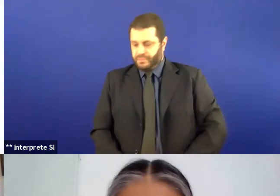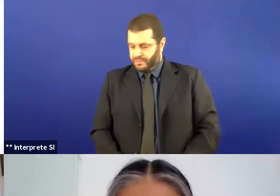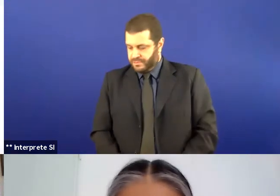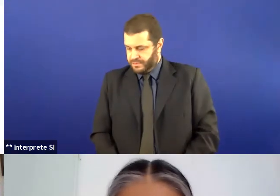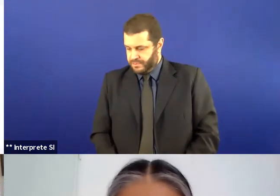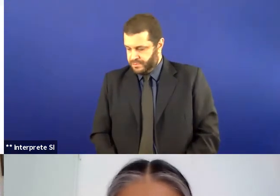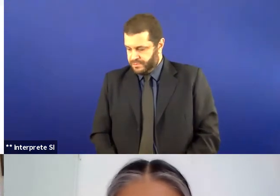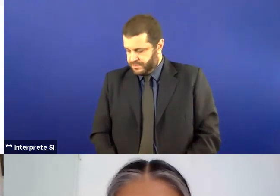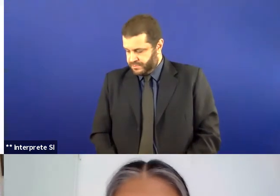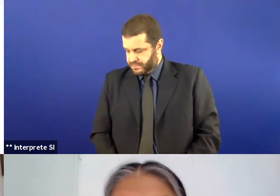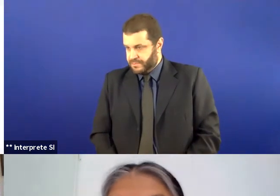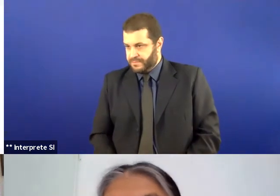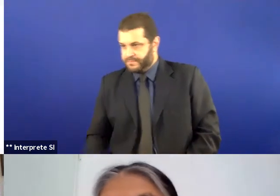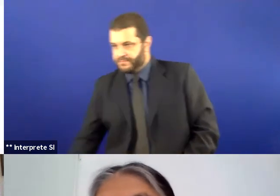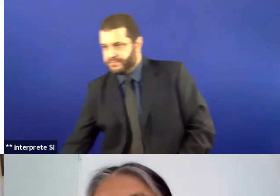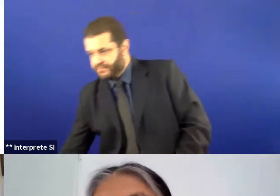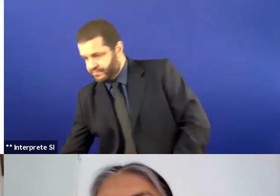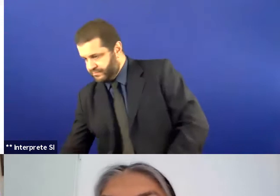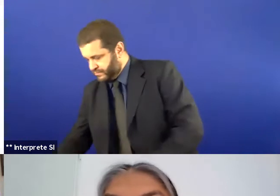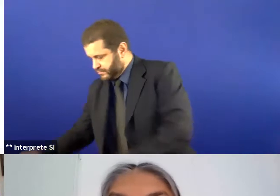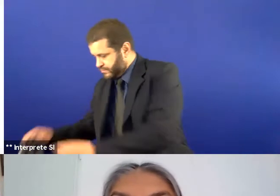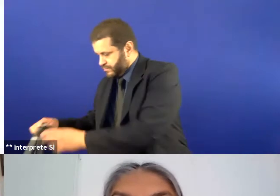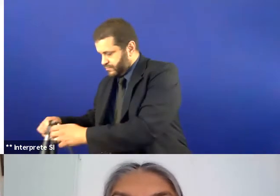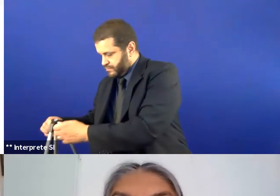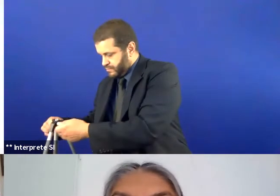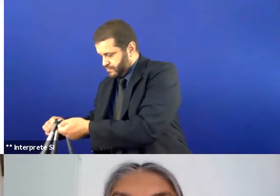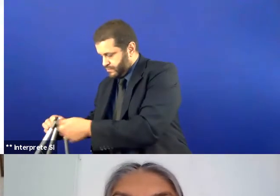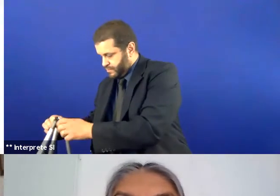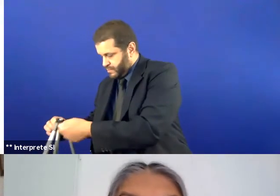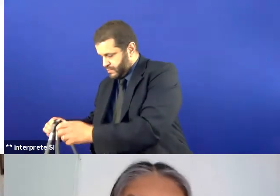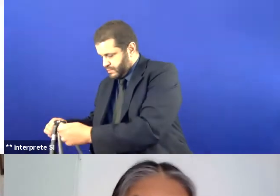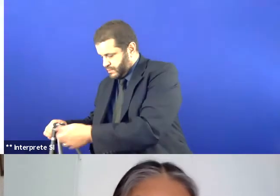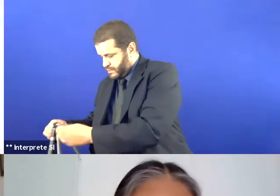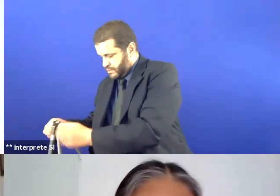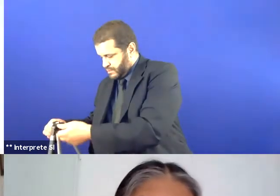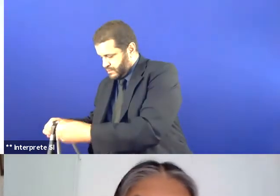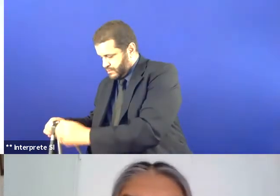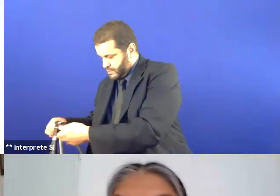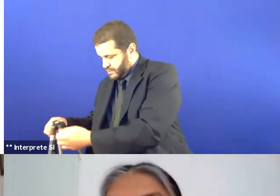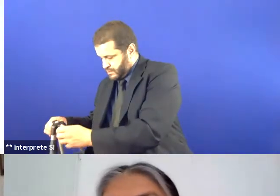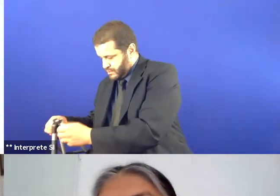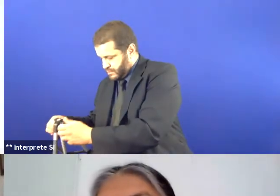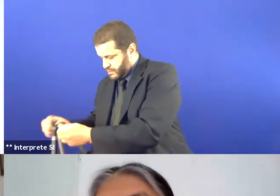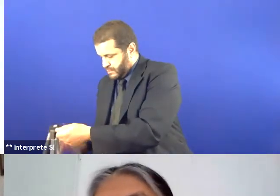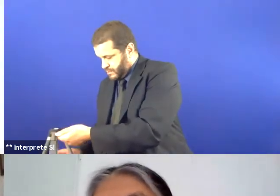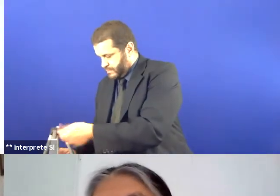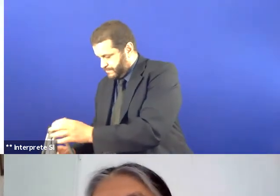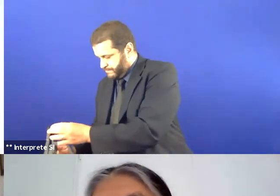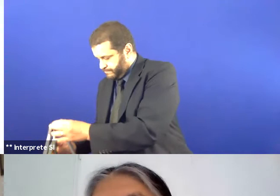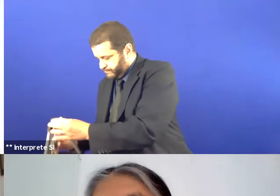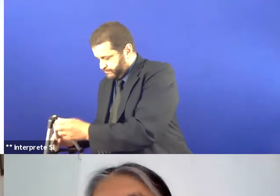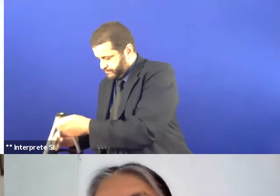now we, can you hear me? Perdón, no puede escuchar. Sorry, Lopa. Can you hear me